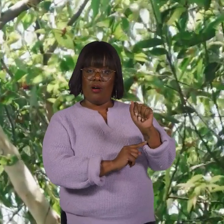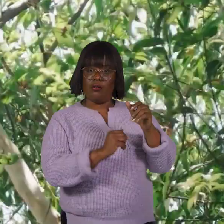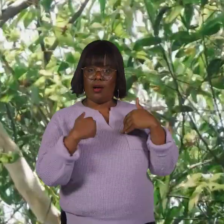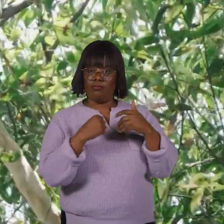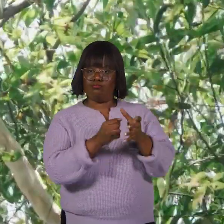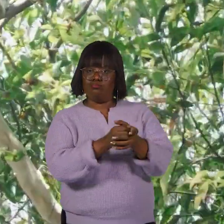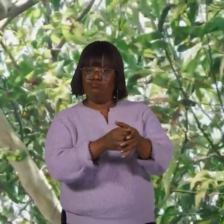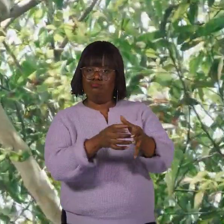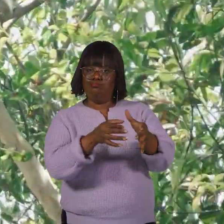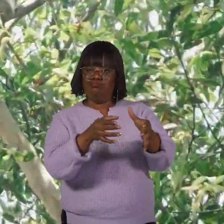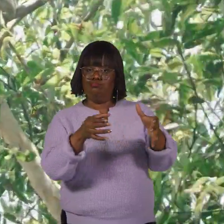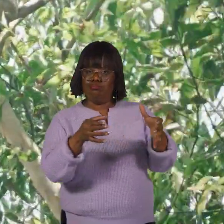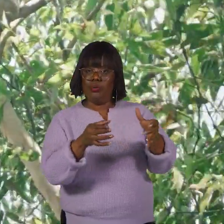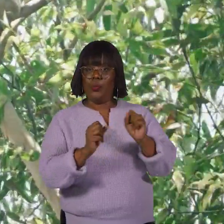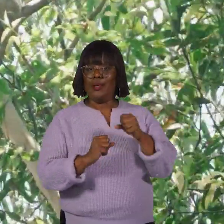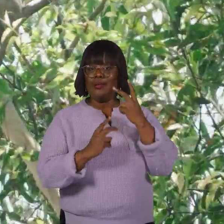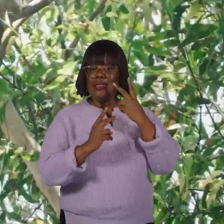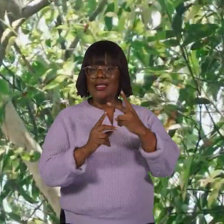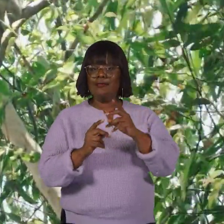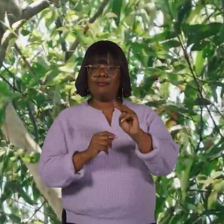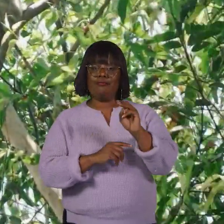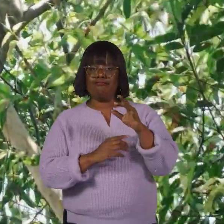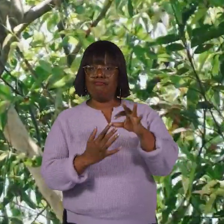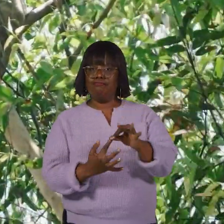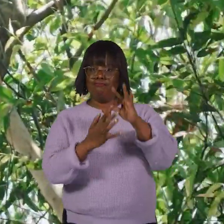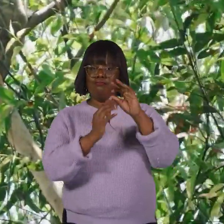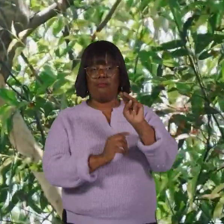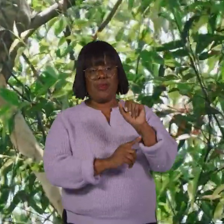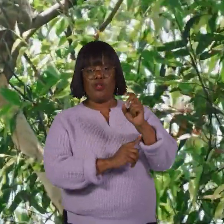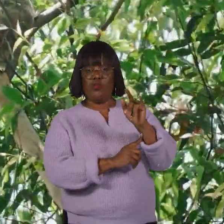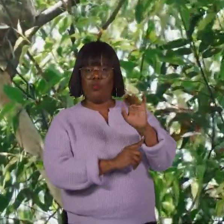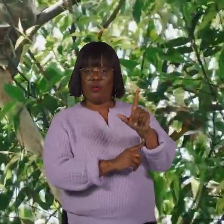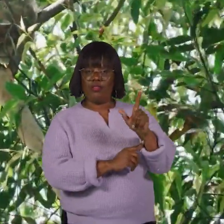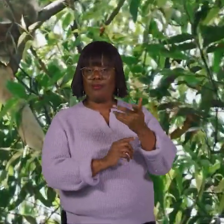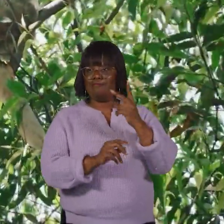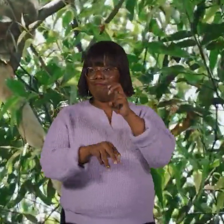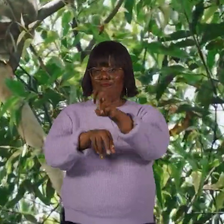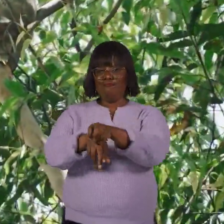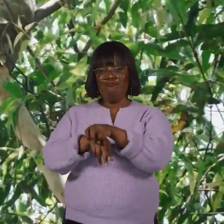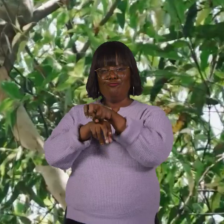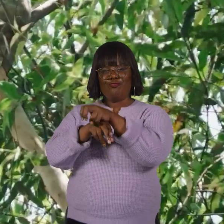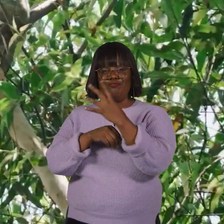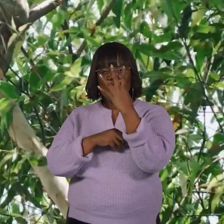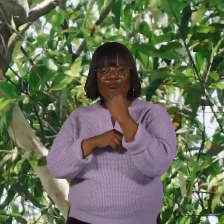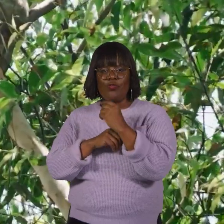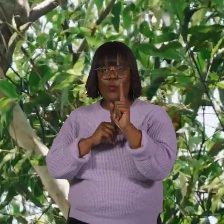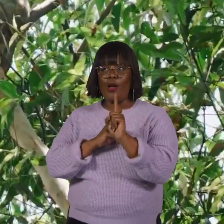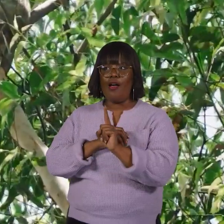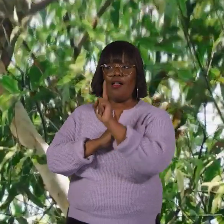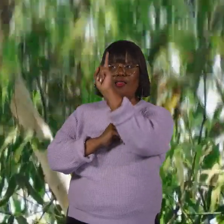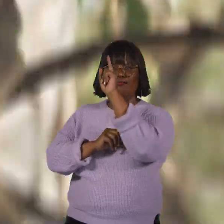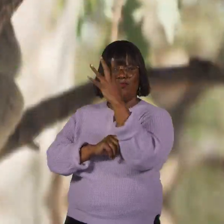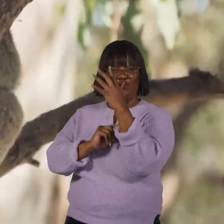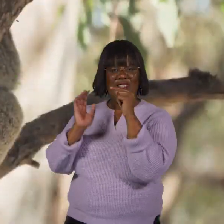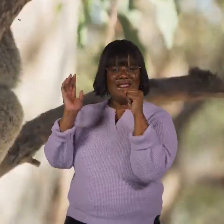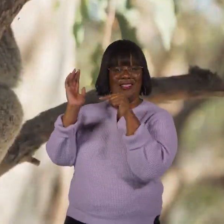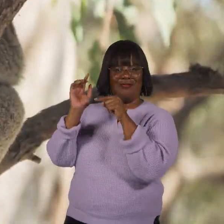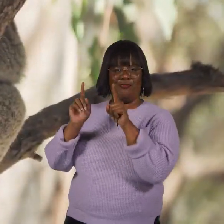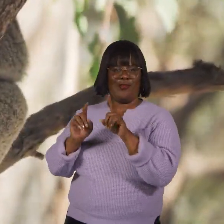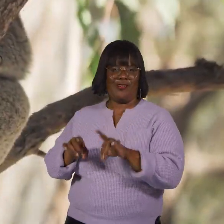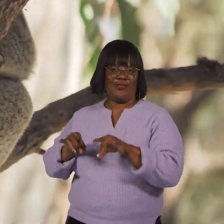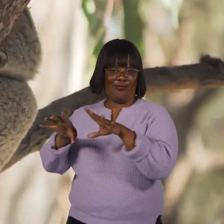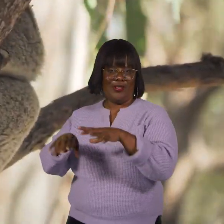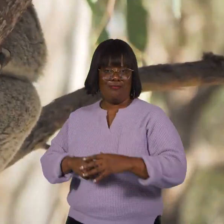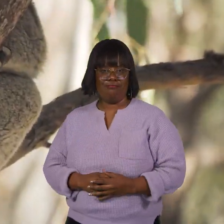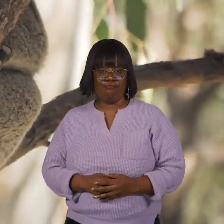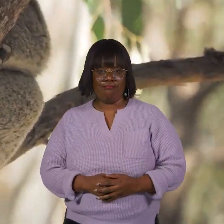can help these iconic marsupials continue to take their long naps high up in the eucalyptus forests of Australia. Talk